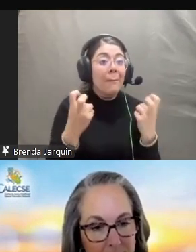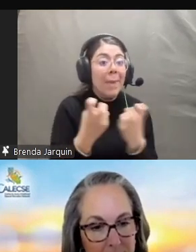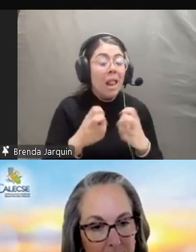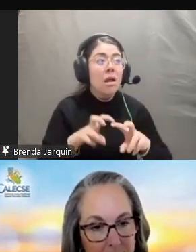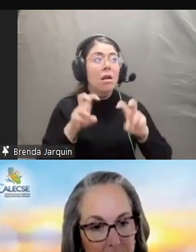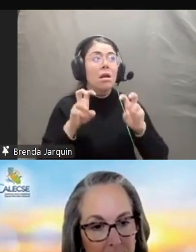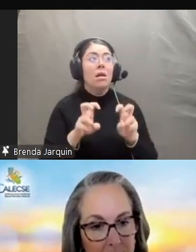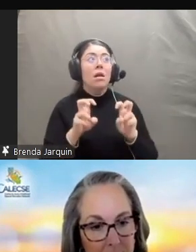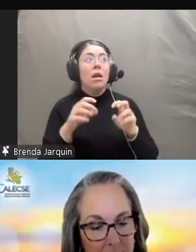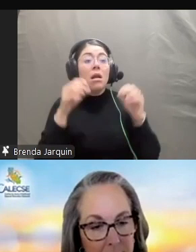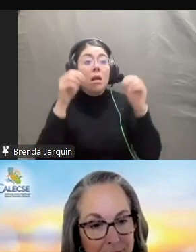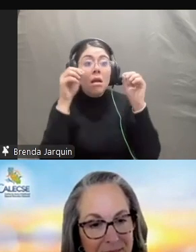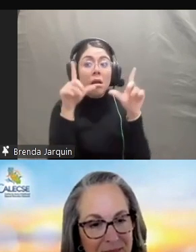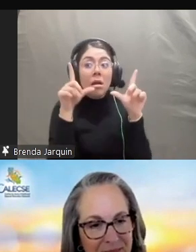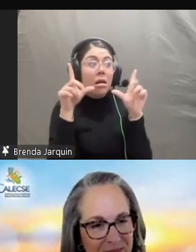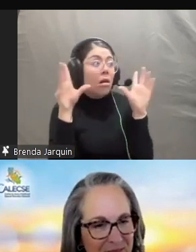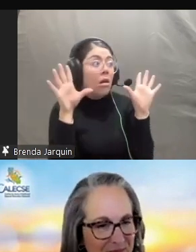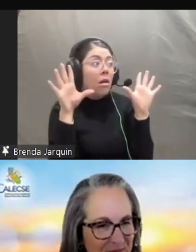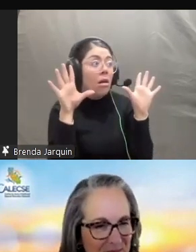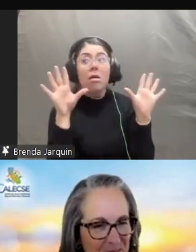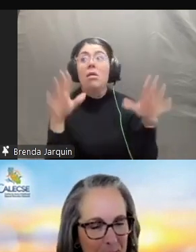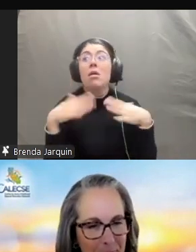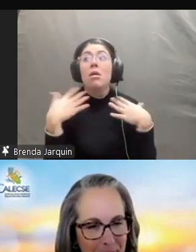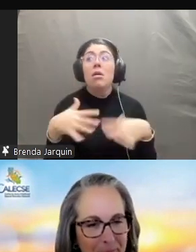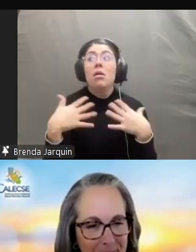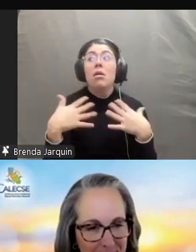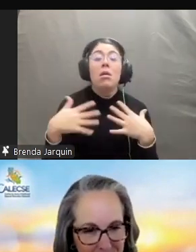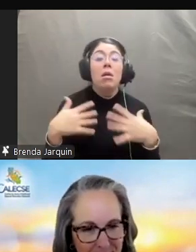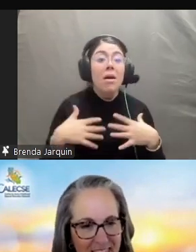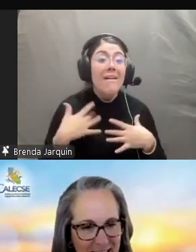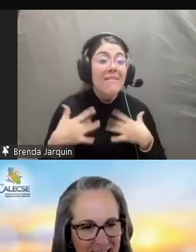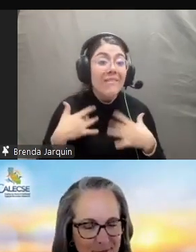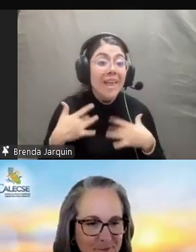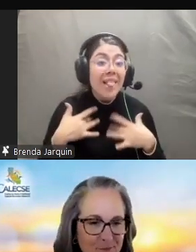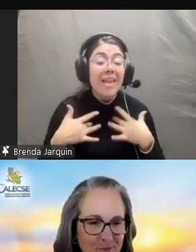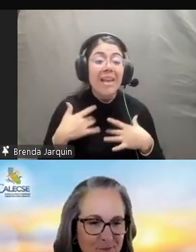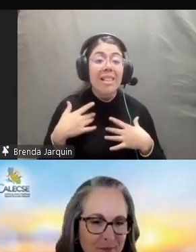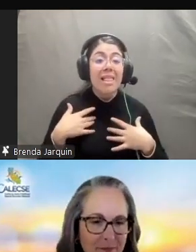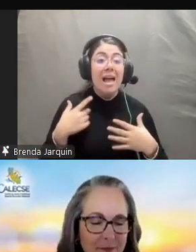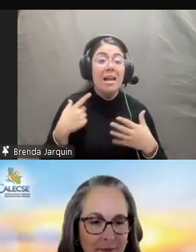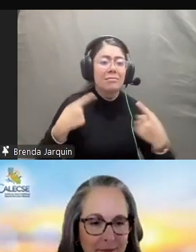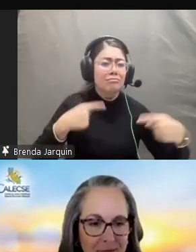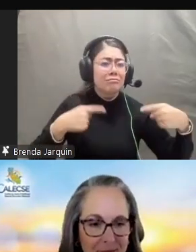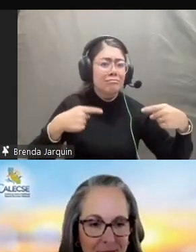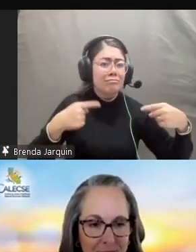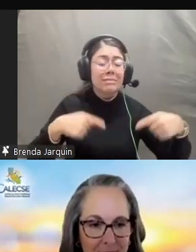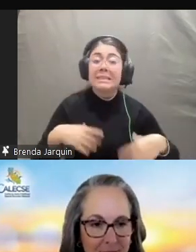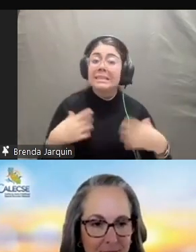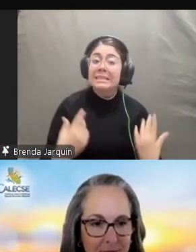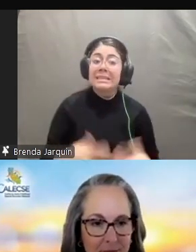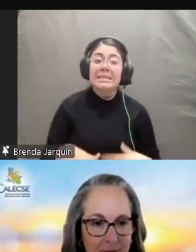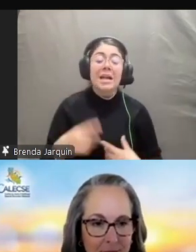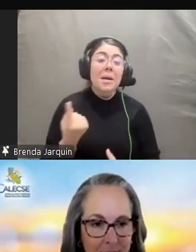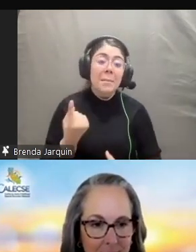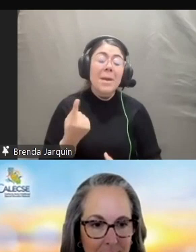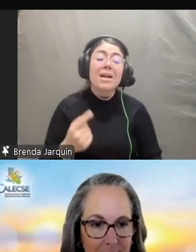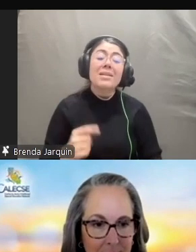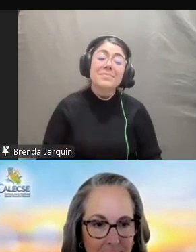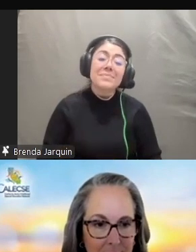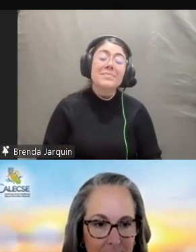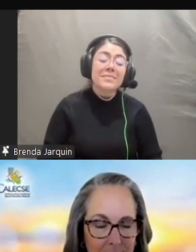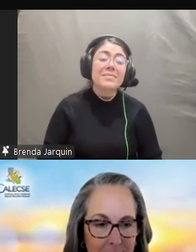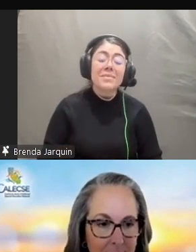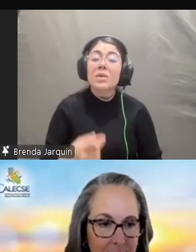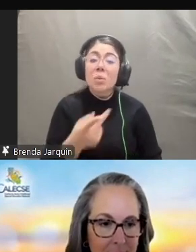my gosh, these are some deep disagreements. But we've really worked